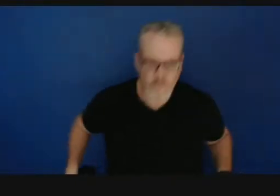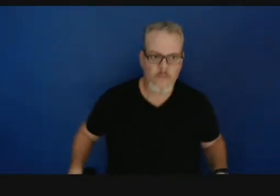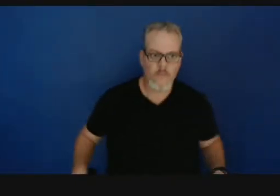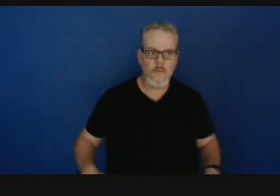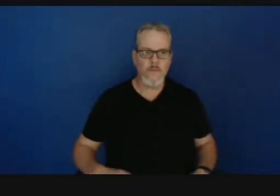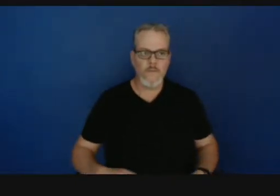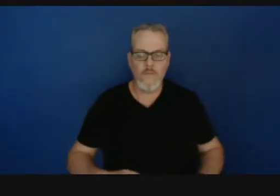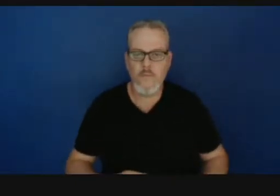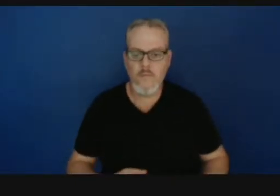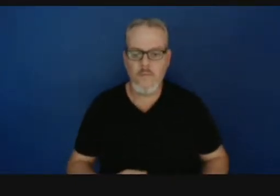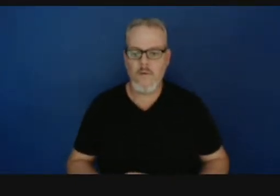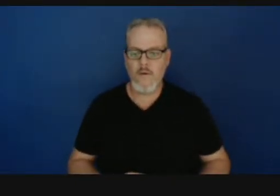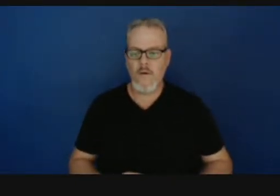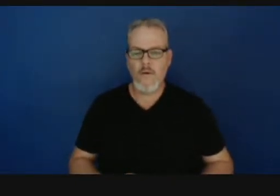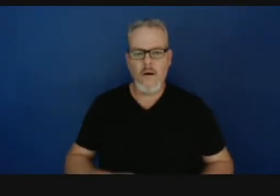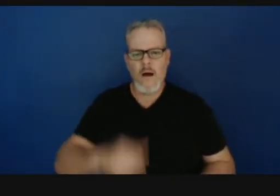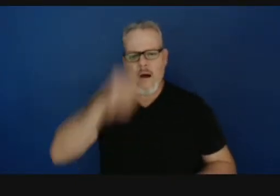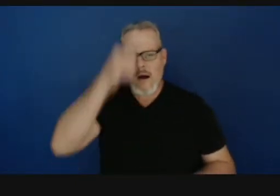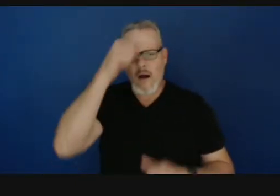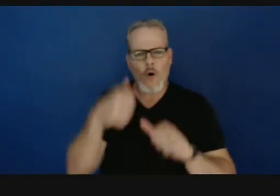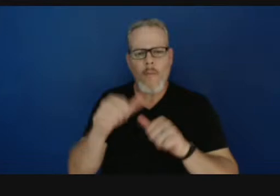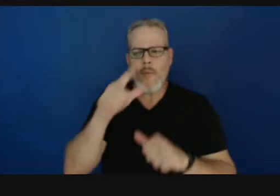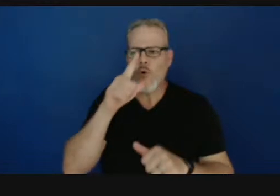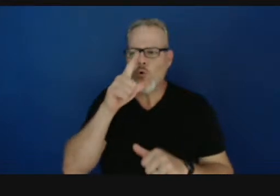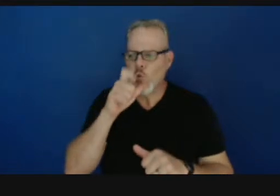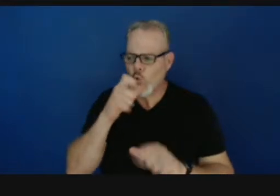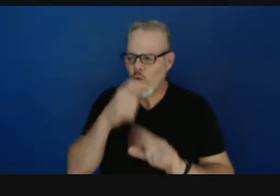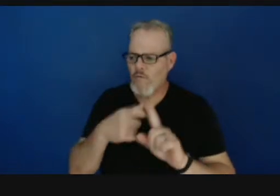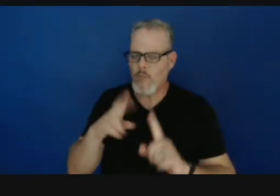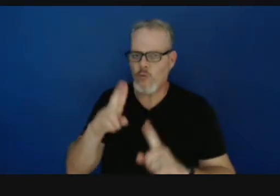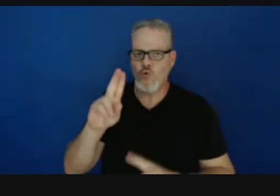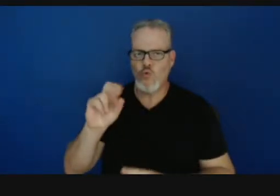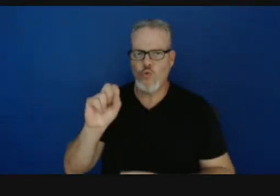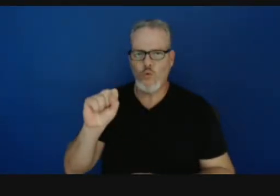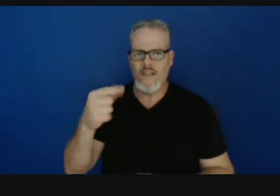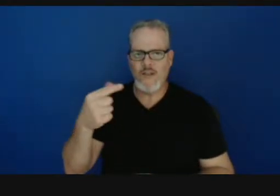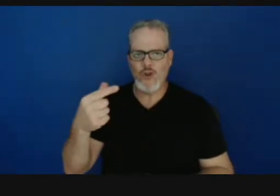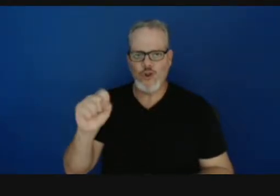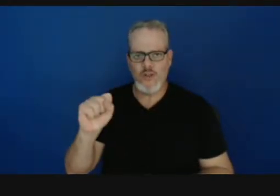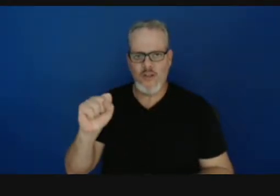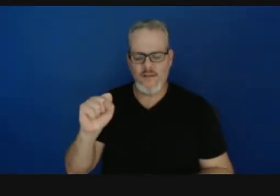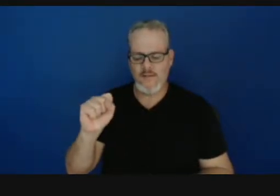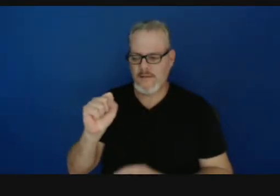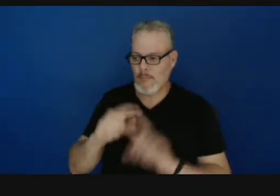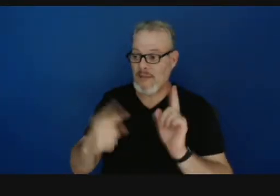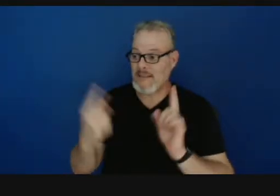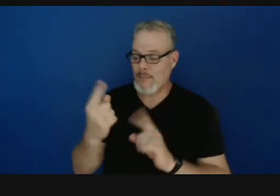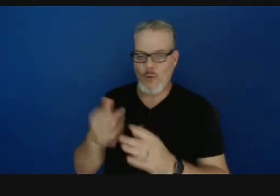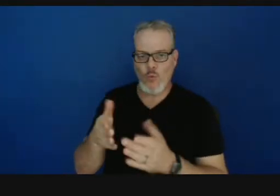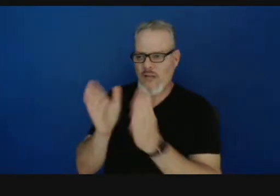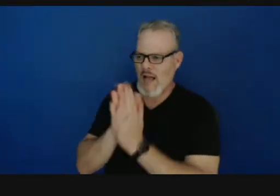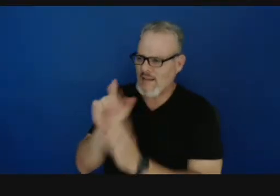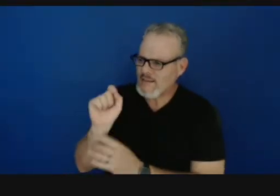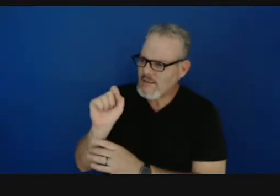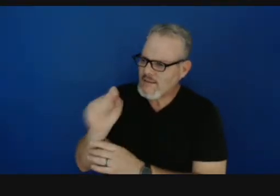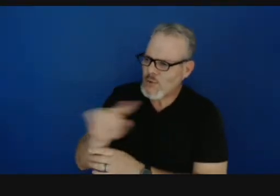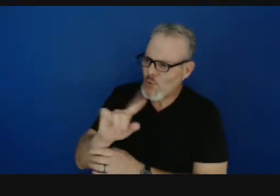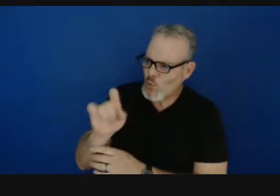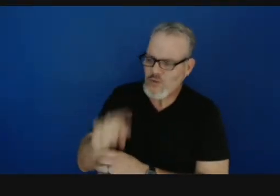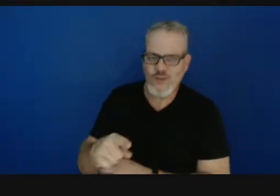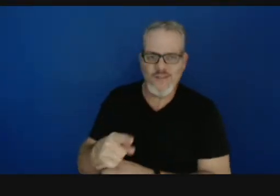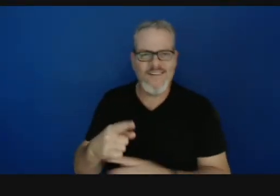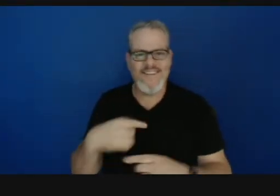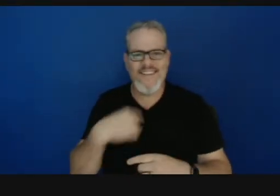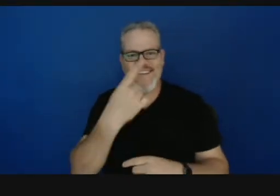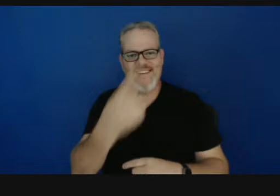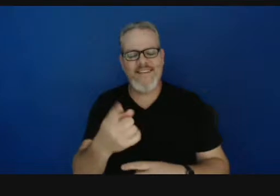can't remember who it was at USGS. They got asked this question, and they gave the standard.